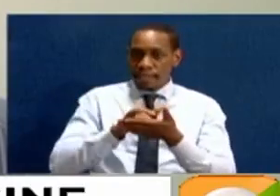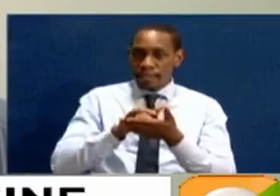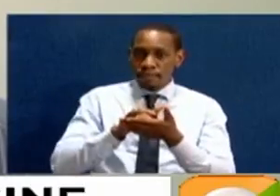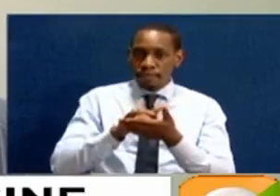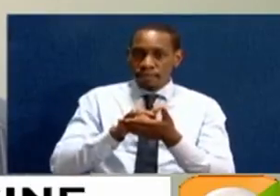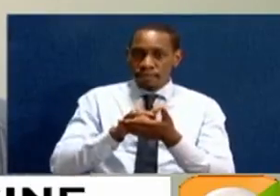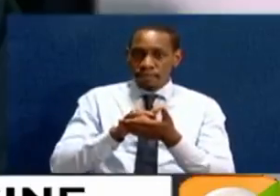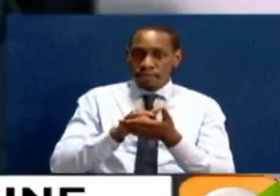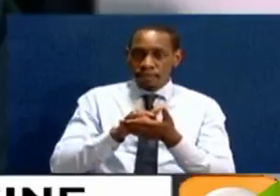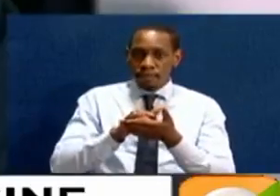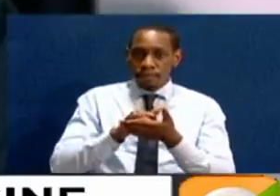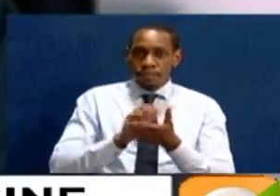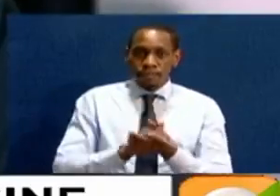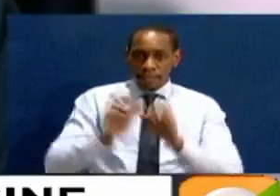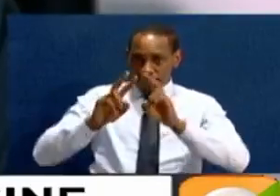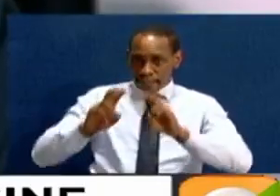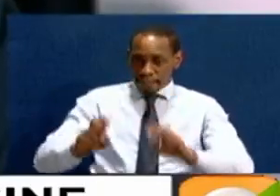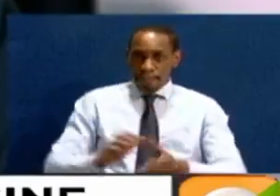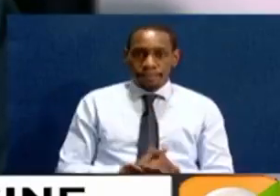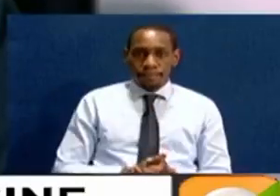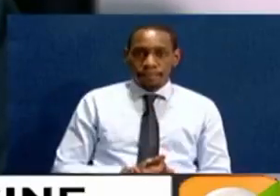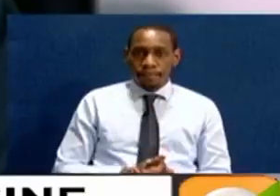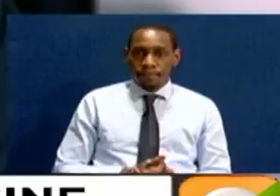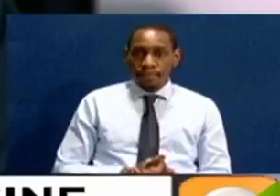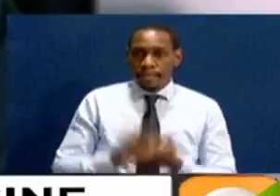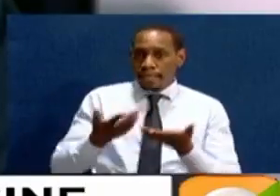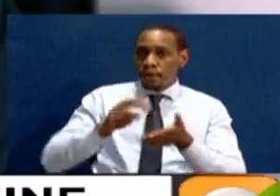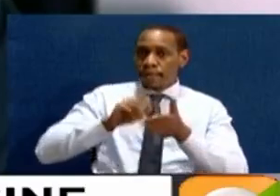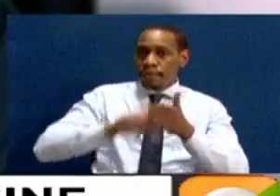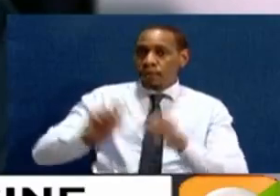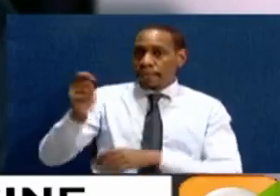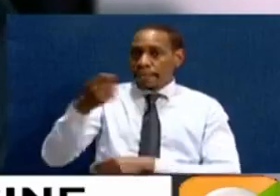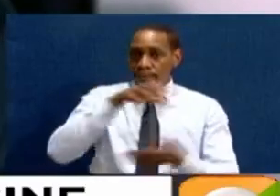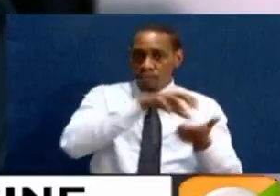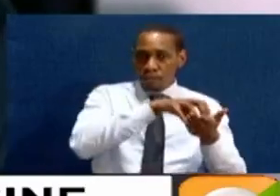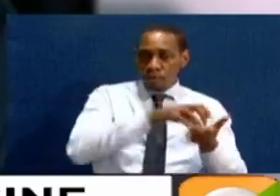has looked through the dossier. What does this then mean for Kenya?